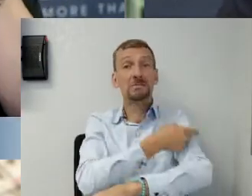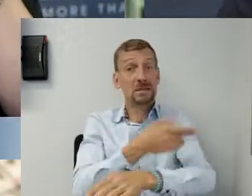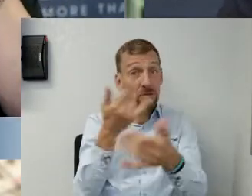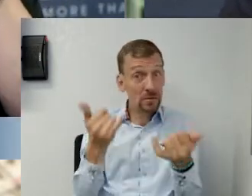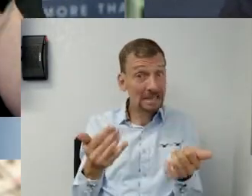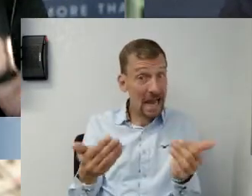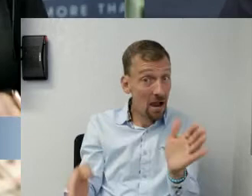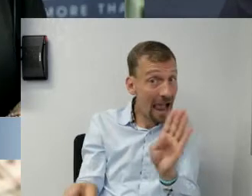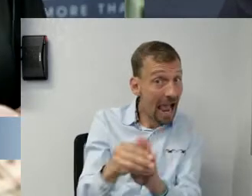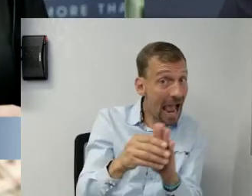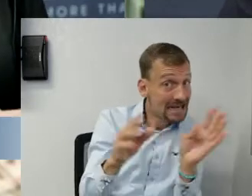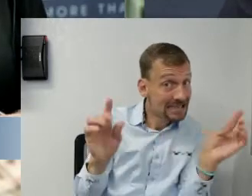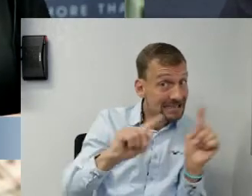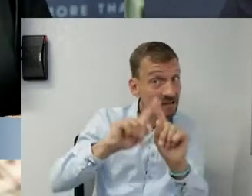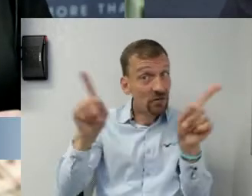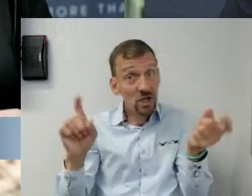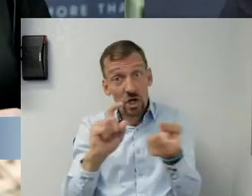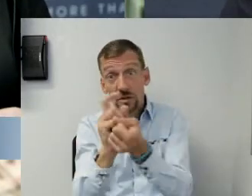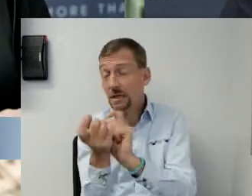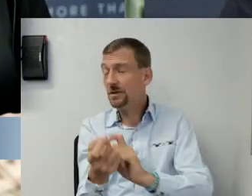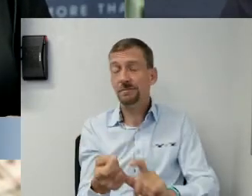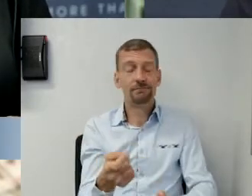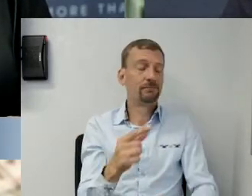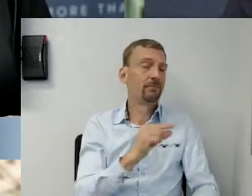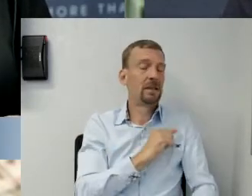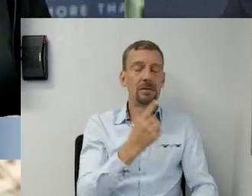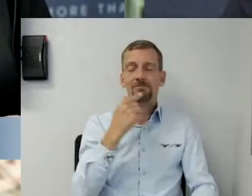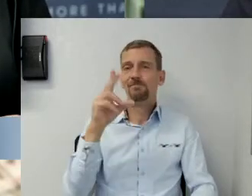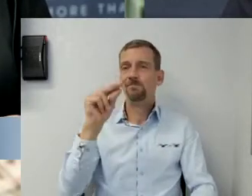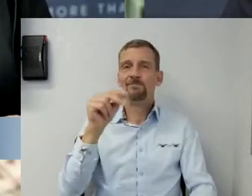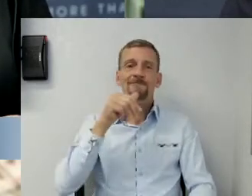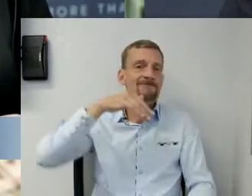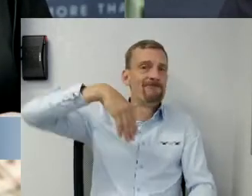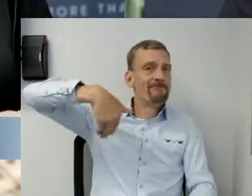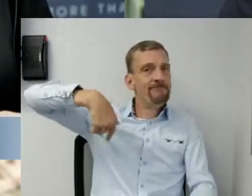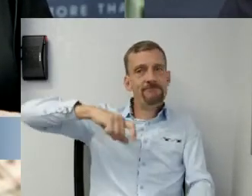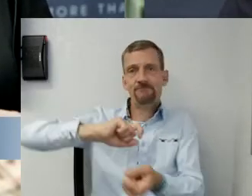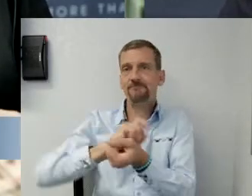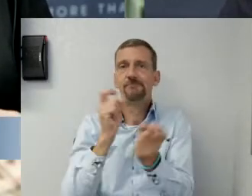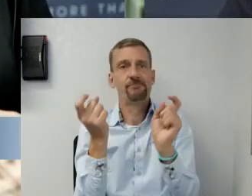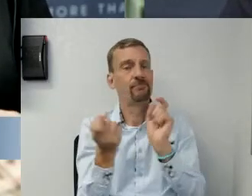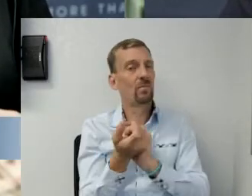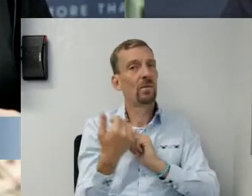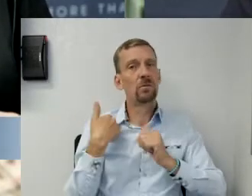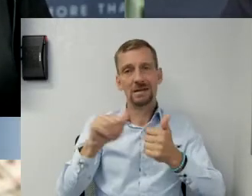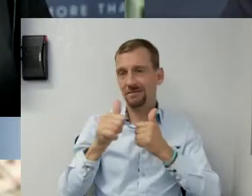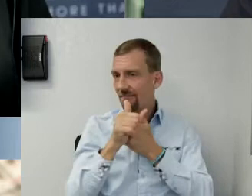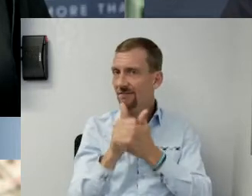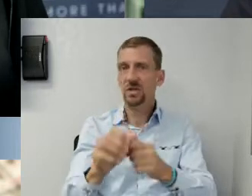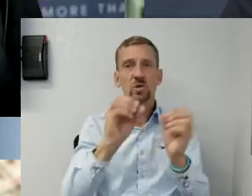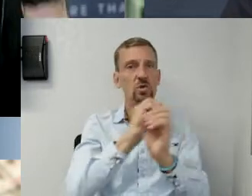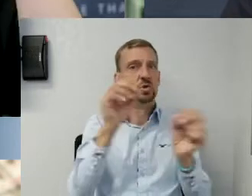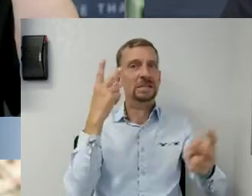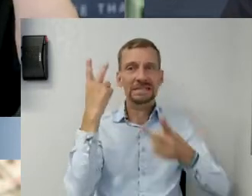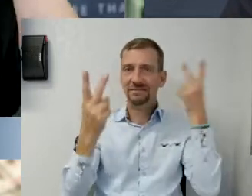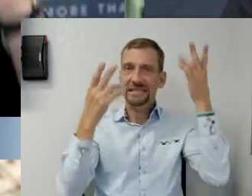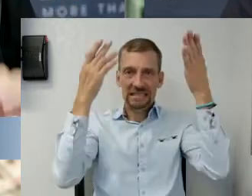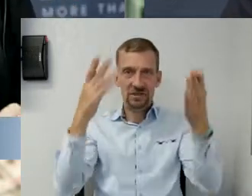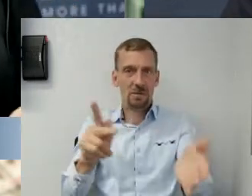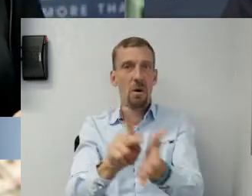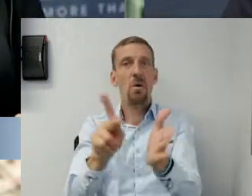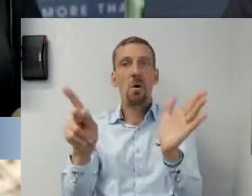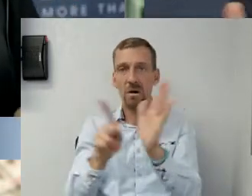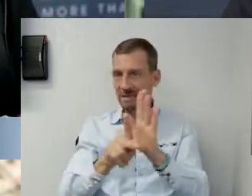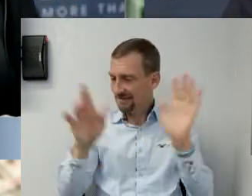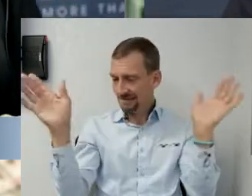unfortunately it has not changed yet. We're still following the original no visitor policy that we did put